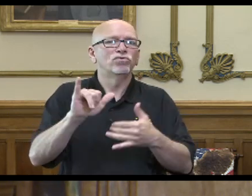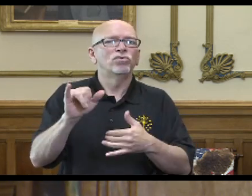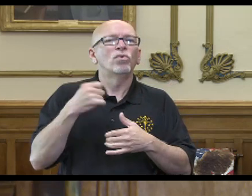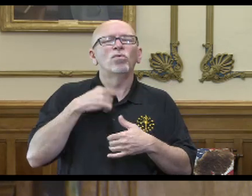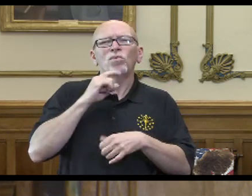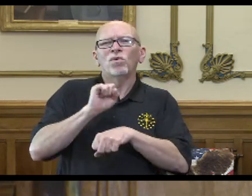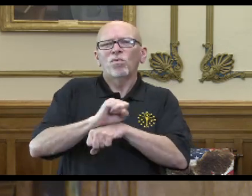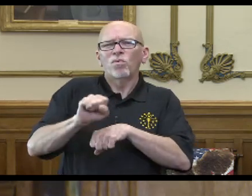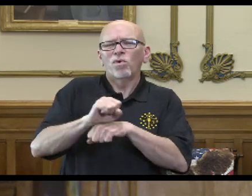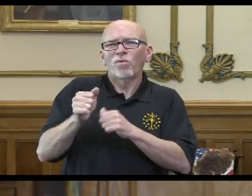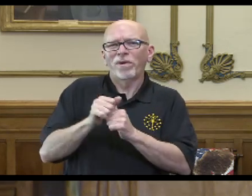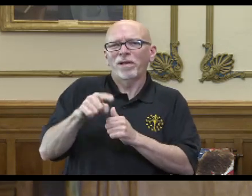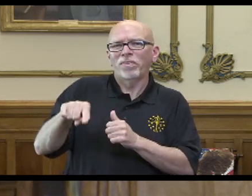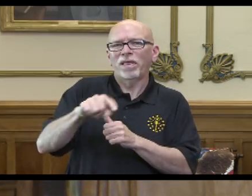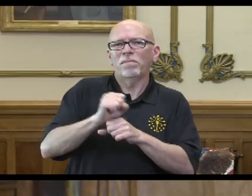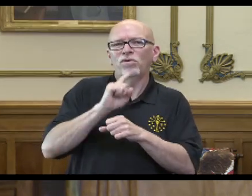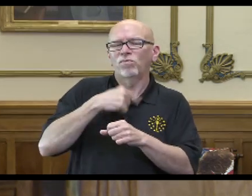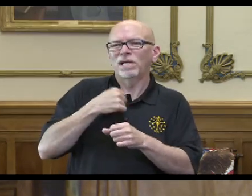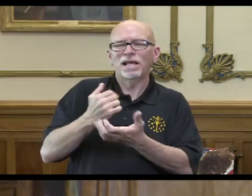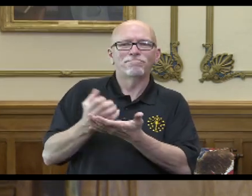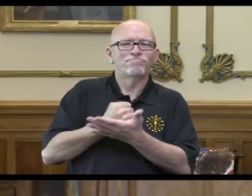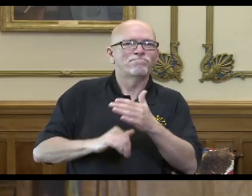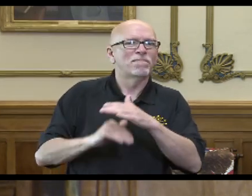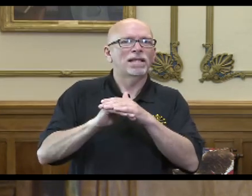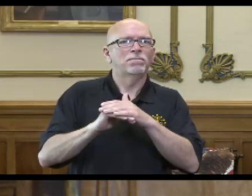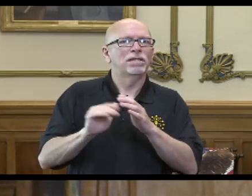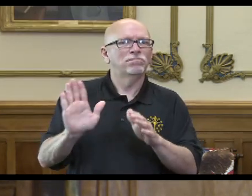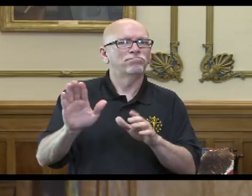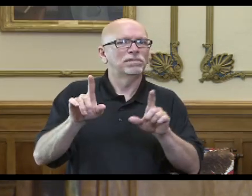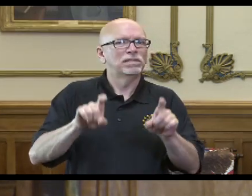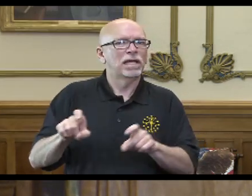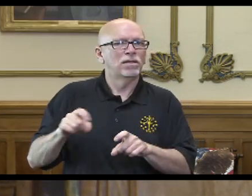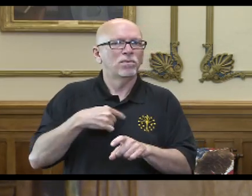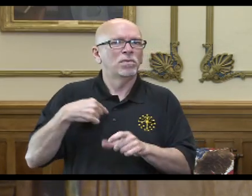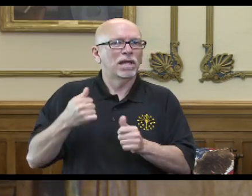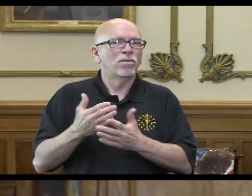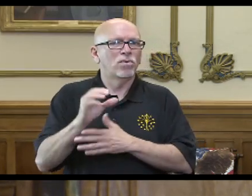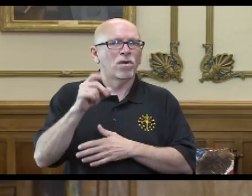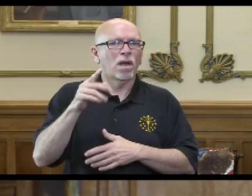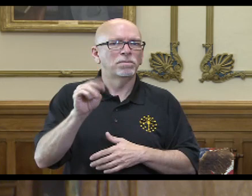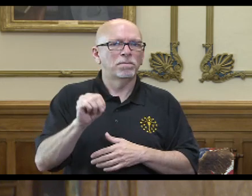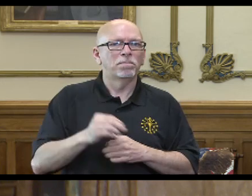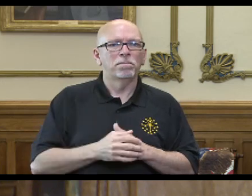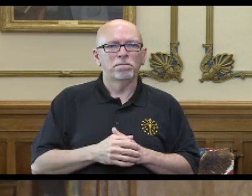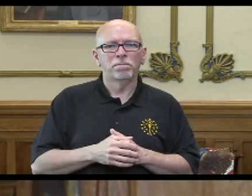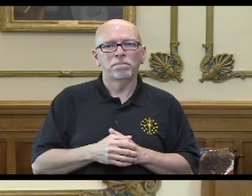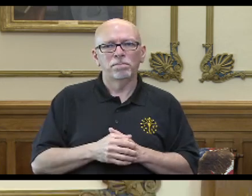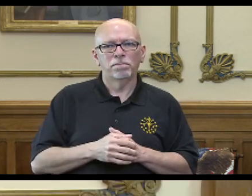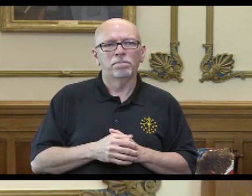really working to make sure that we can maximize the testing that we can get through Optum.